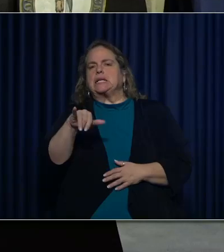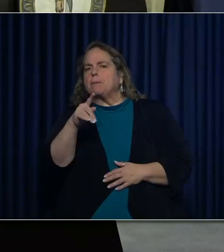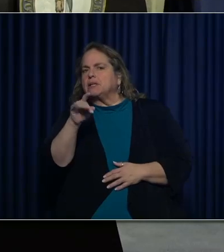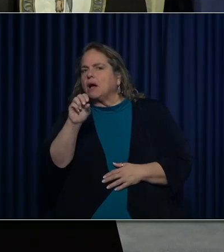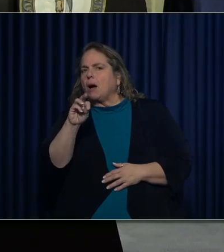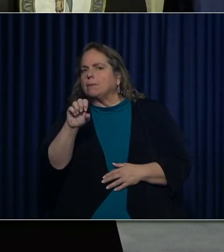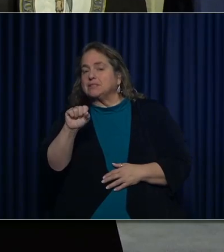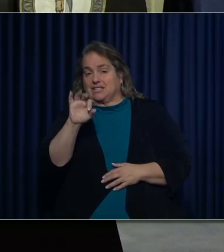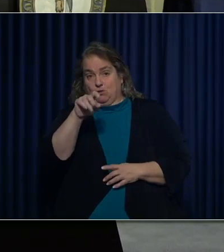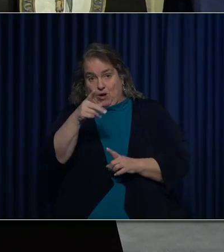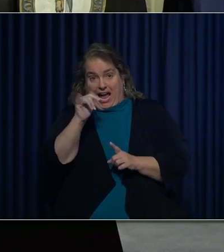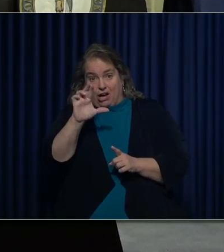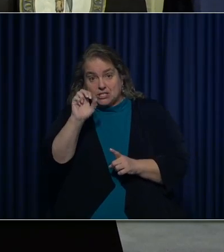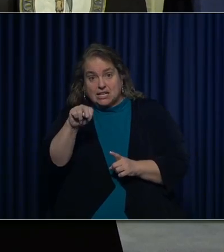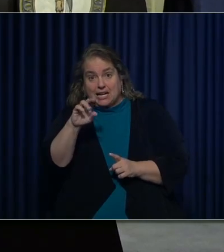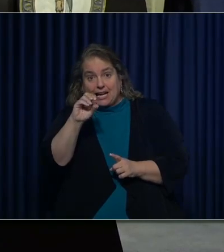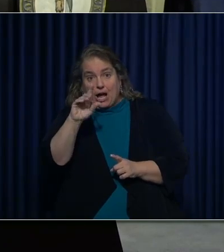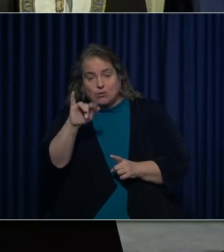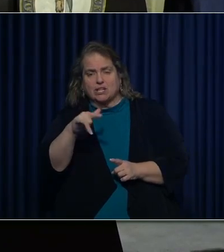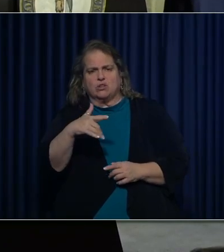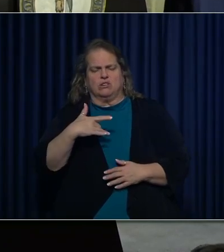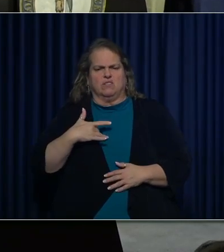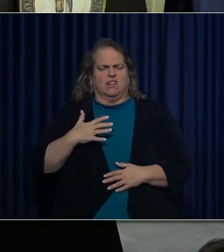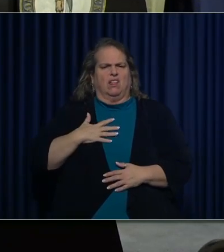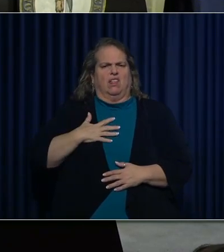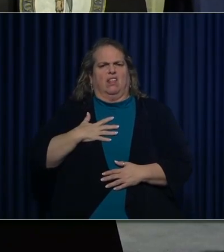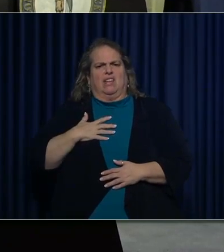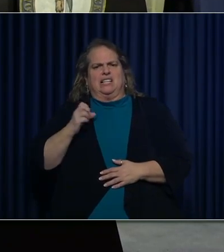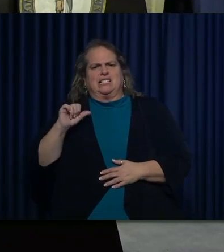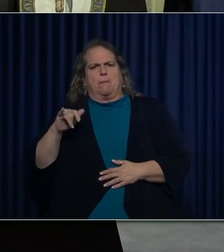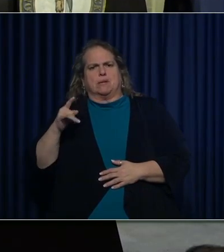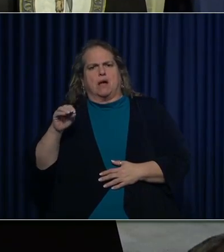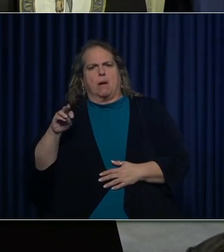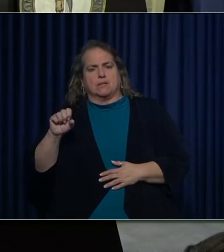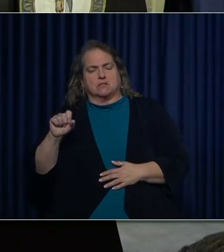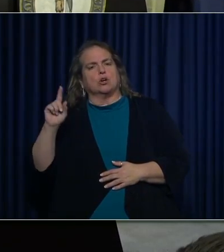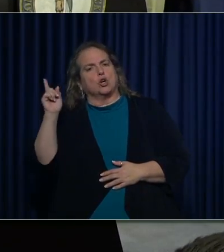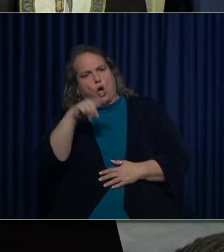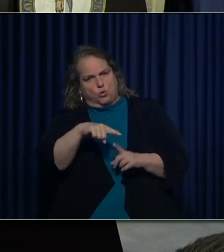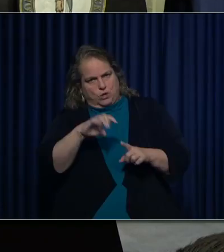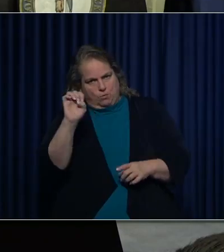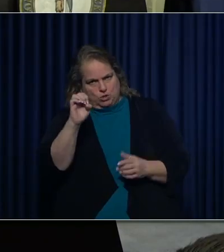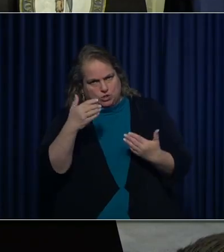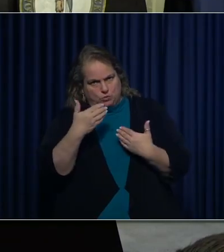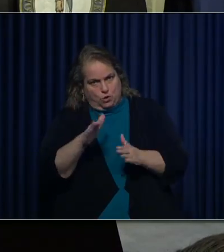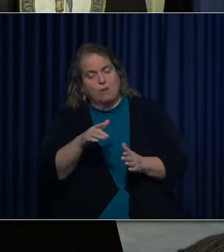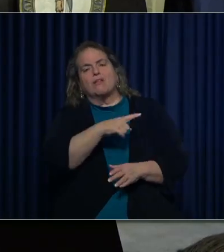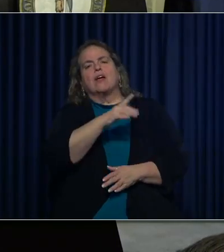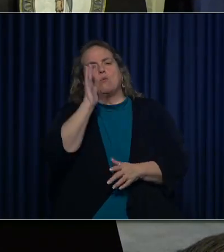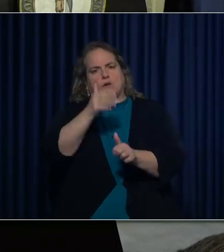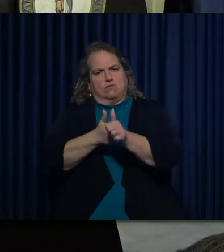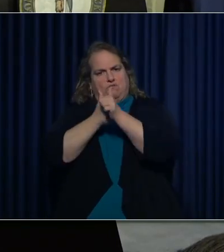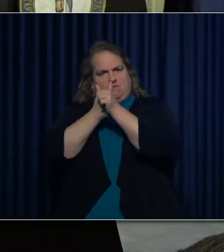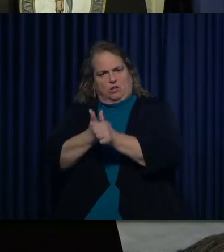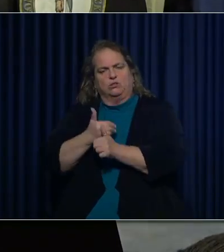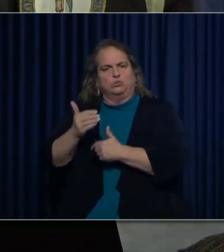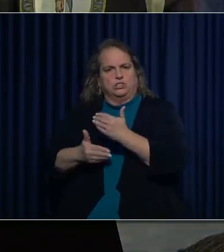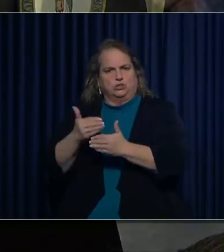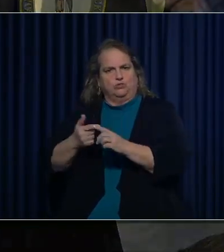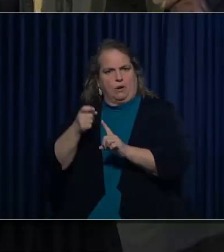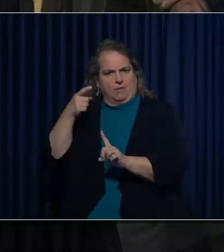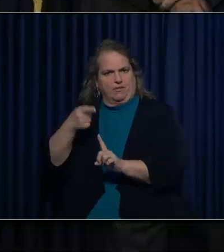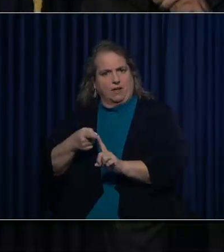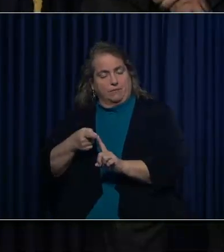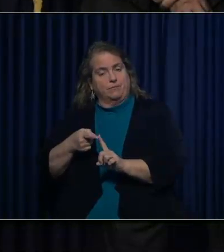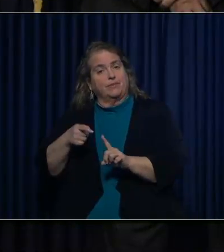if you are in Harrison County and you experience symptoms, we urge you to go to the emergency room, and they will follow protocol from there. As the